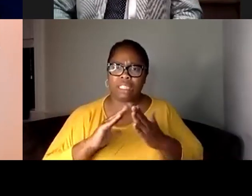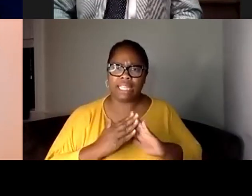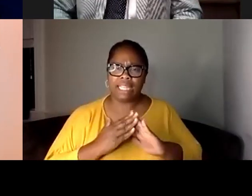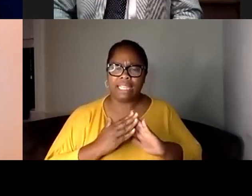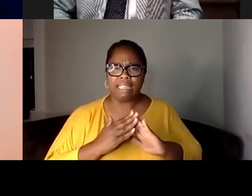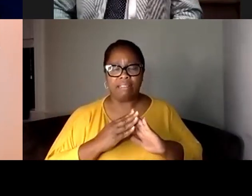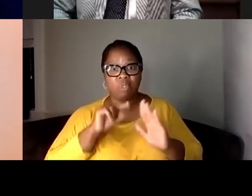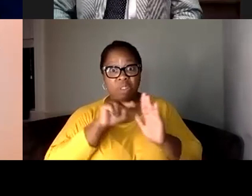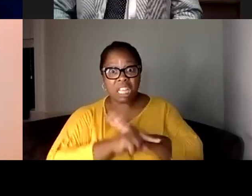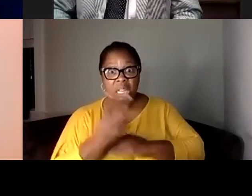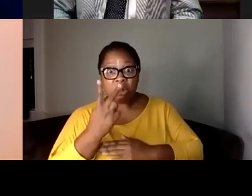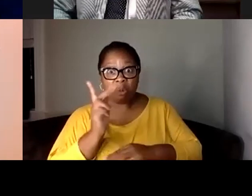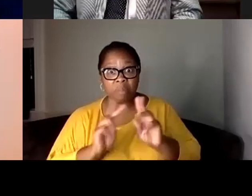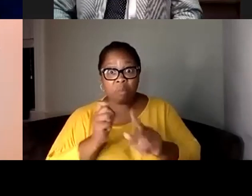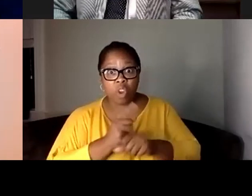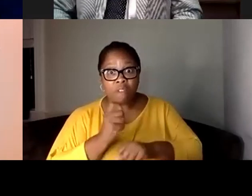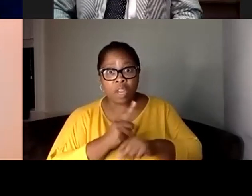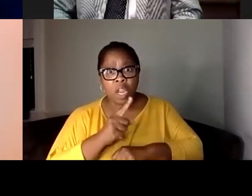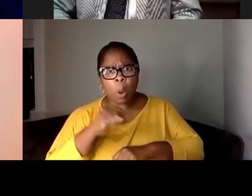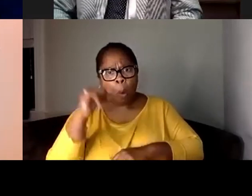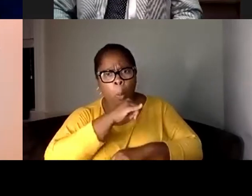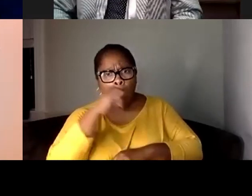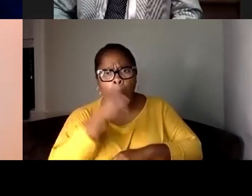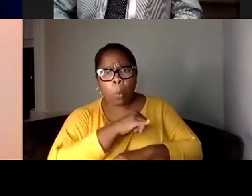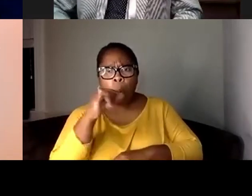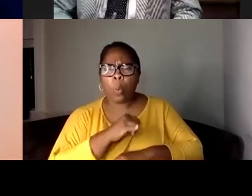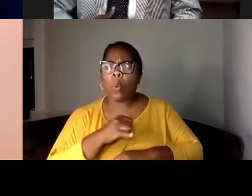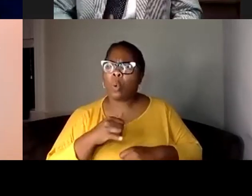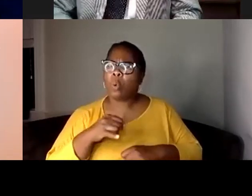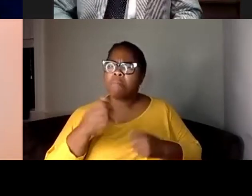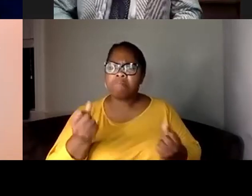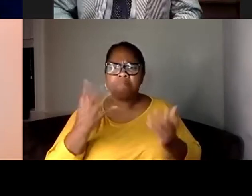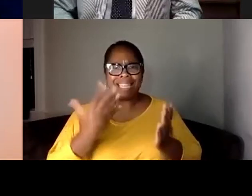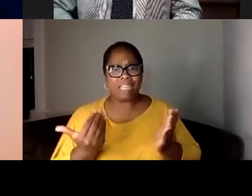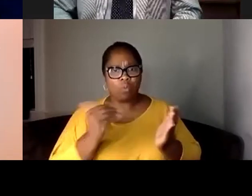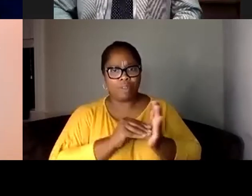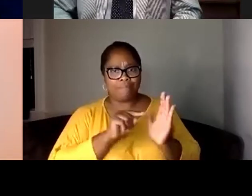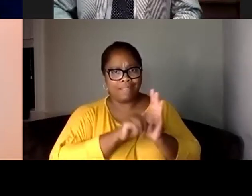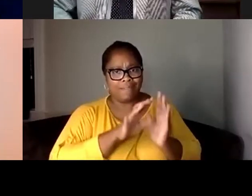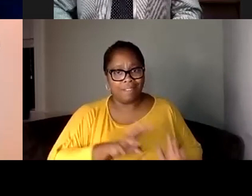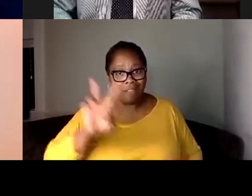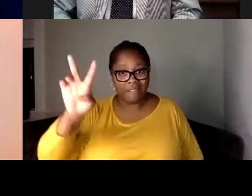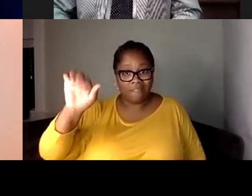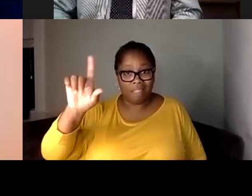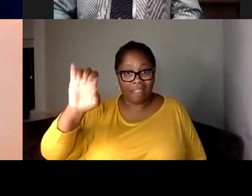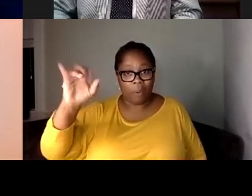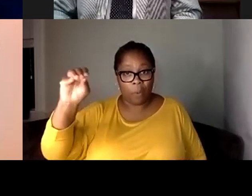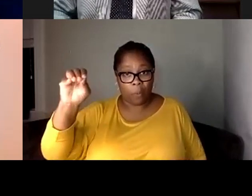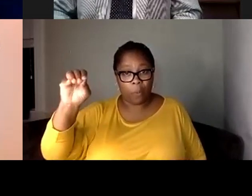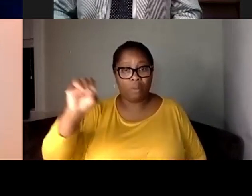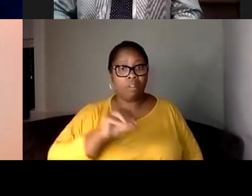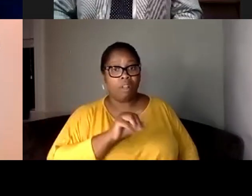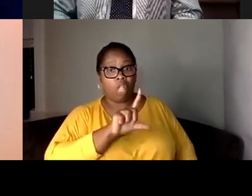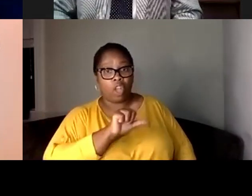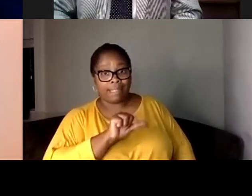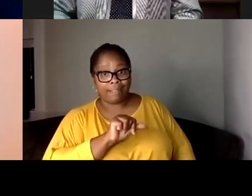people, we know that we have many repeat offenders in Vallejo and in Los Angeles, and clearly in Gardena as